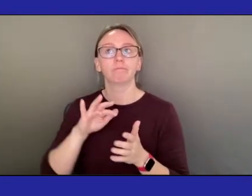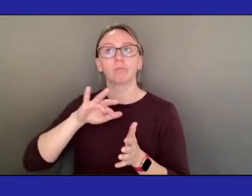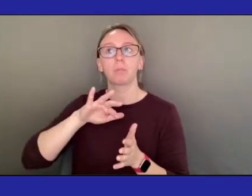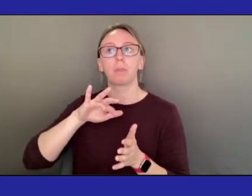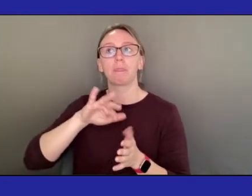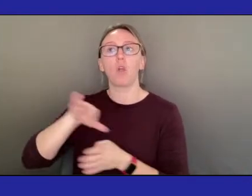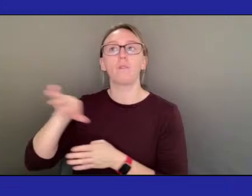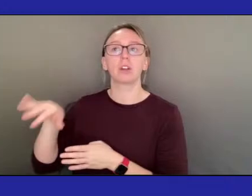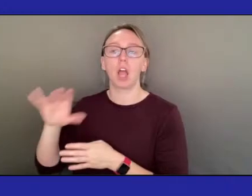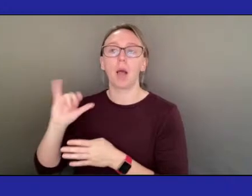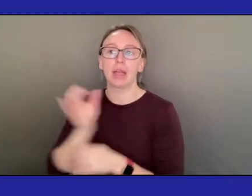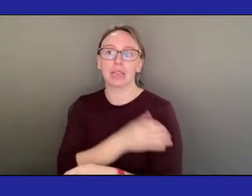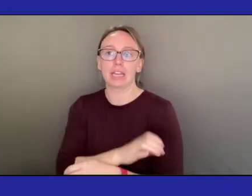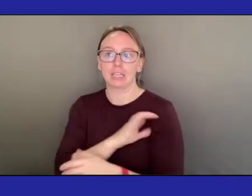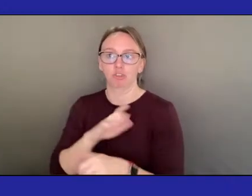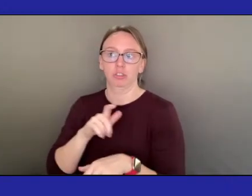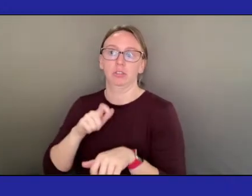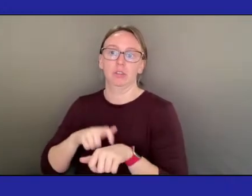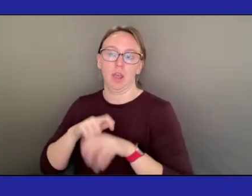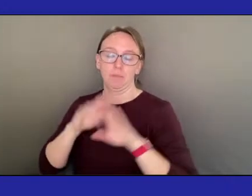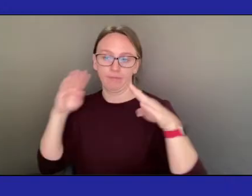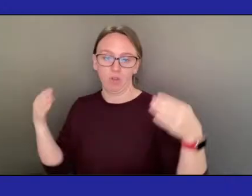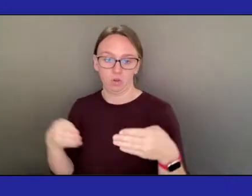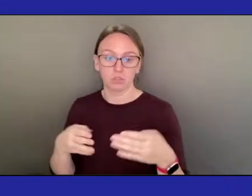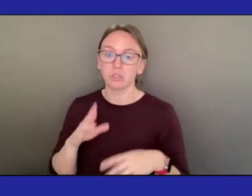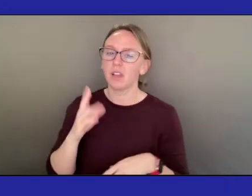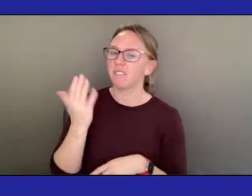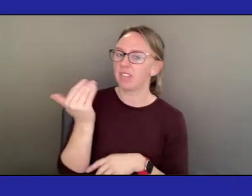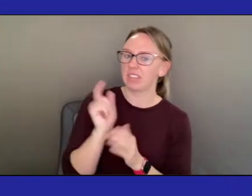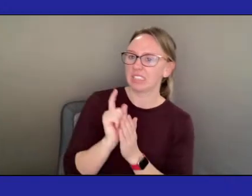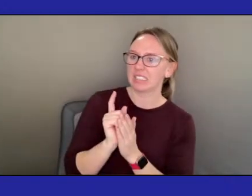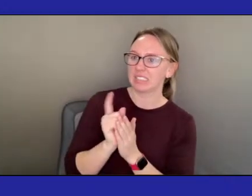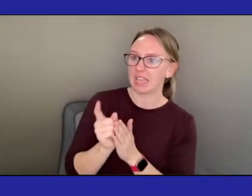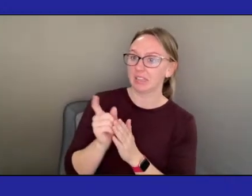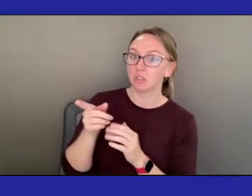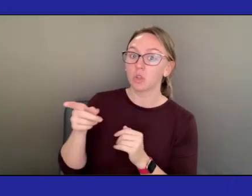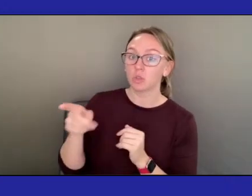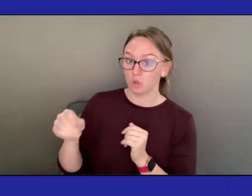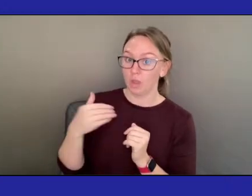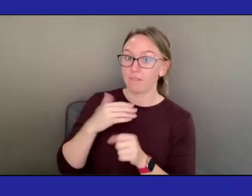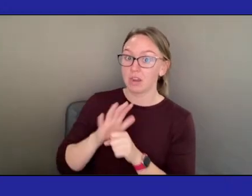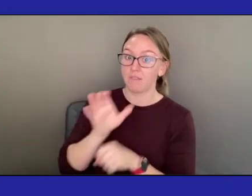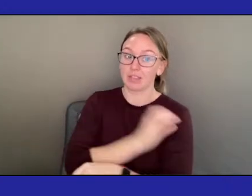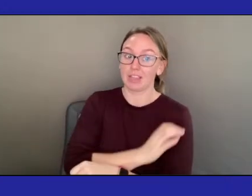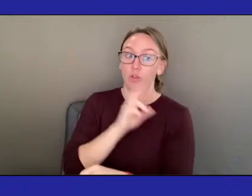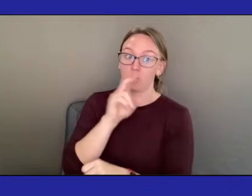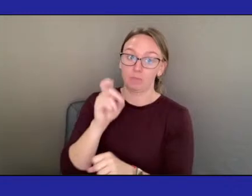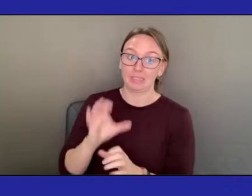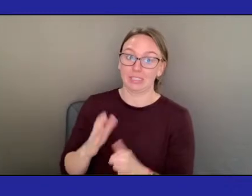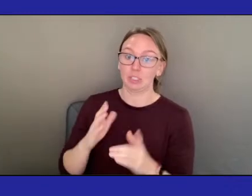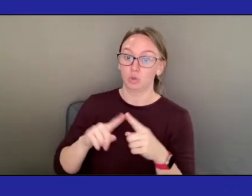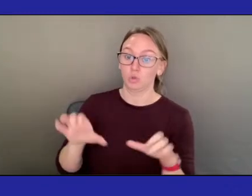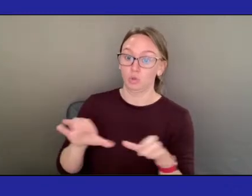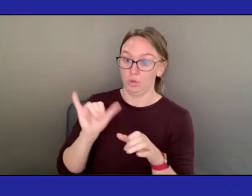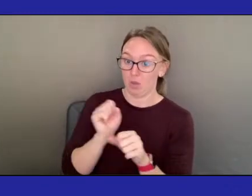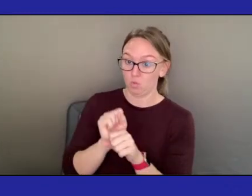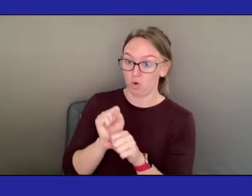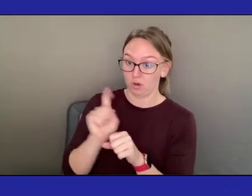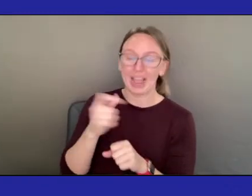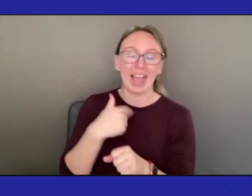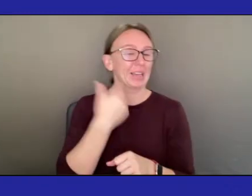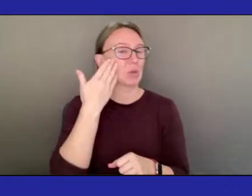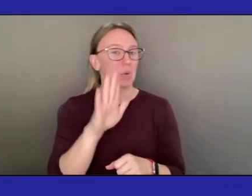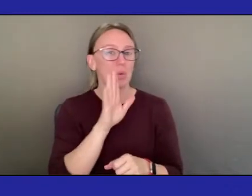just 15 seconds, do we have enough clinical pharmacists to do that work? I don't know the answer to that. I don't know if we